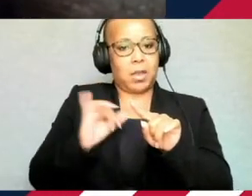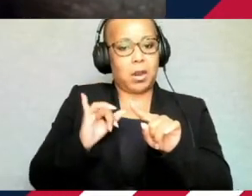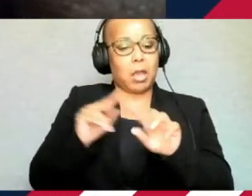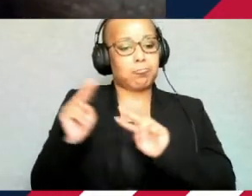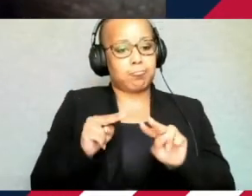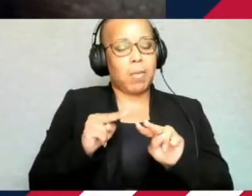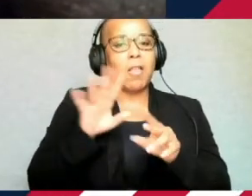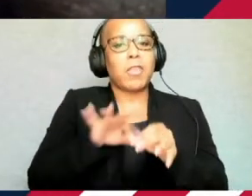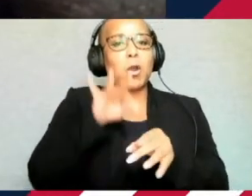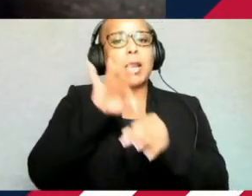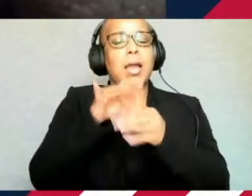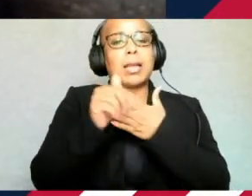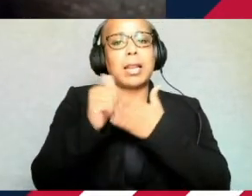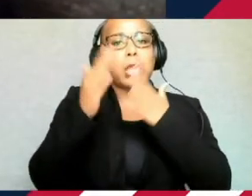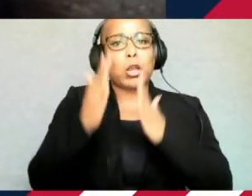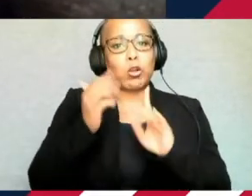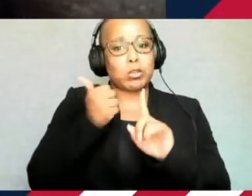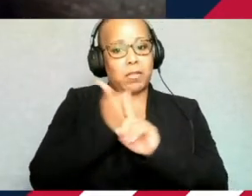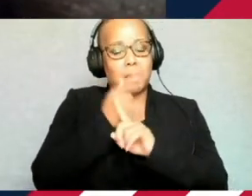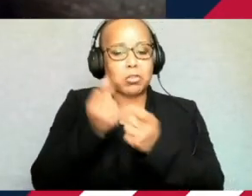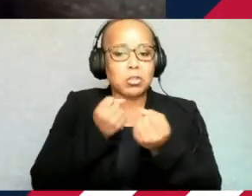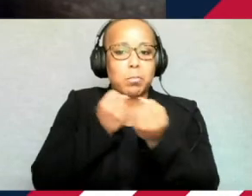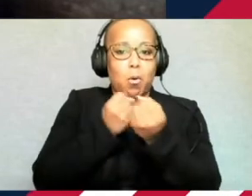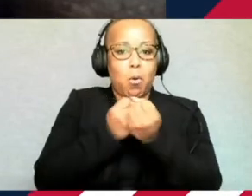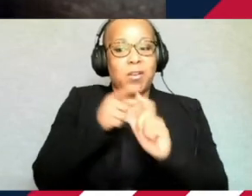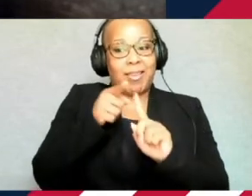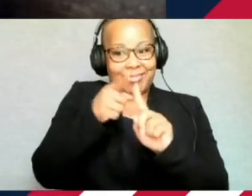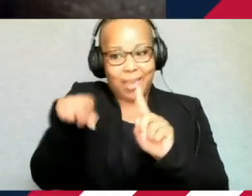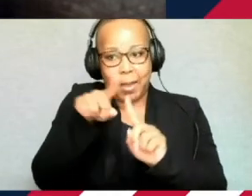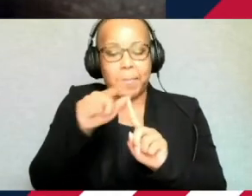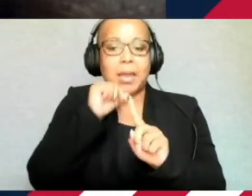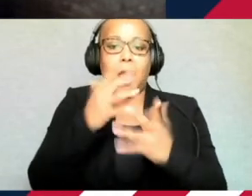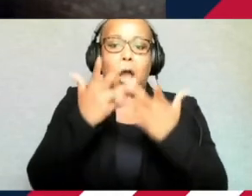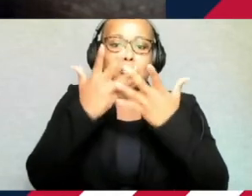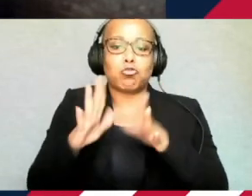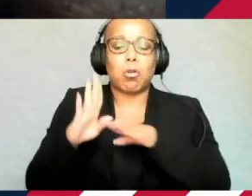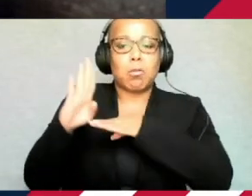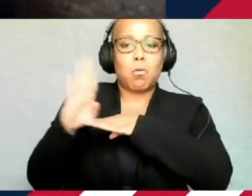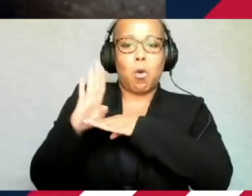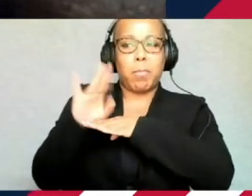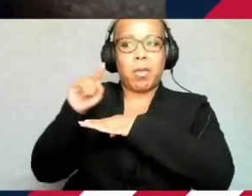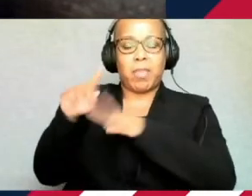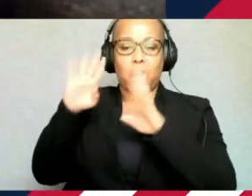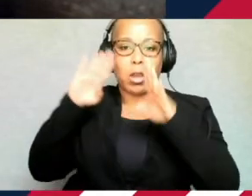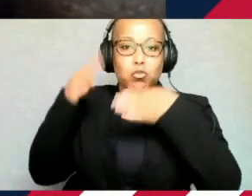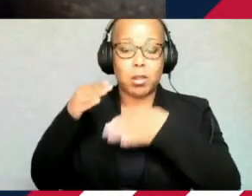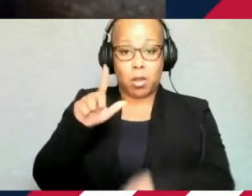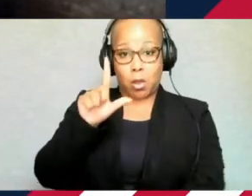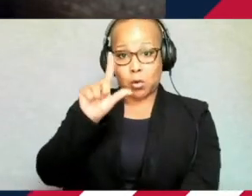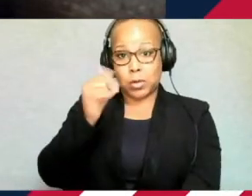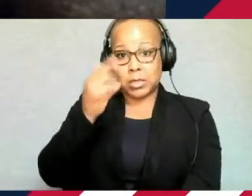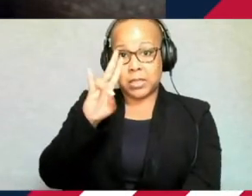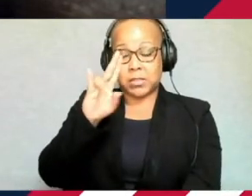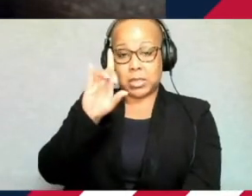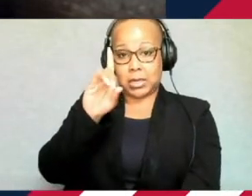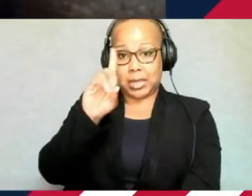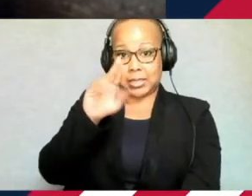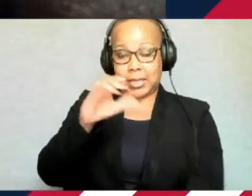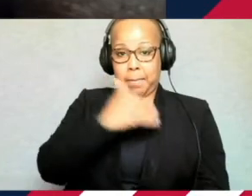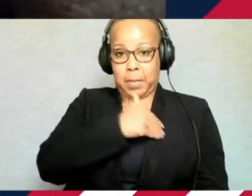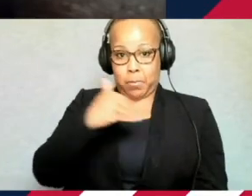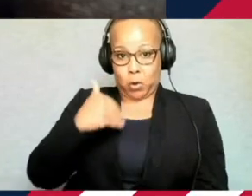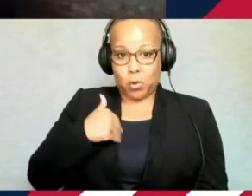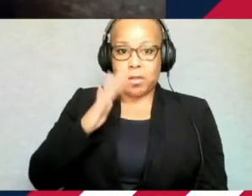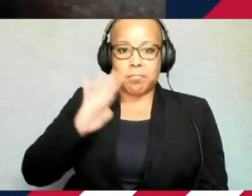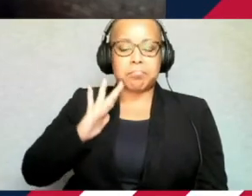electing leaders that support them and not just the corporate interests. In 2017, the DNC members then took